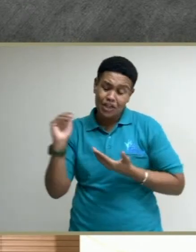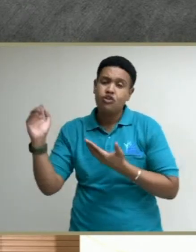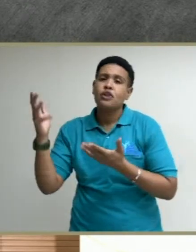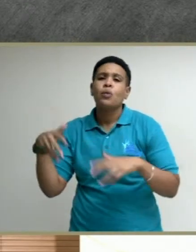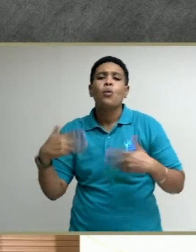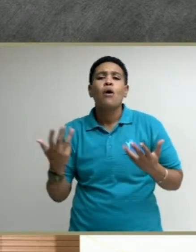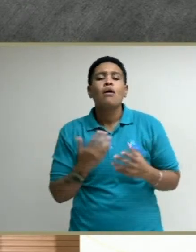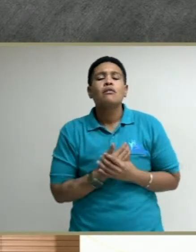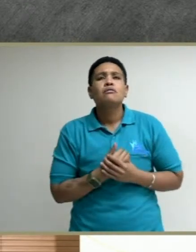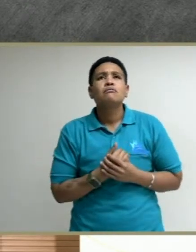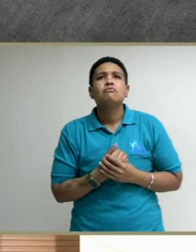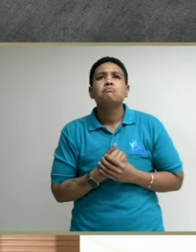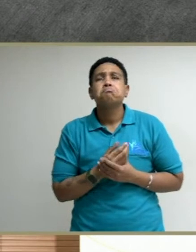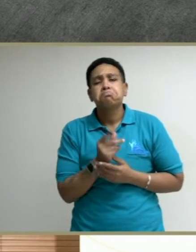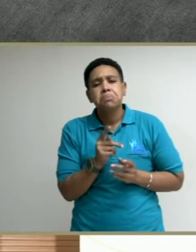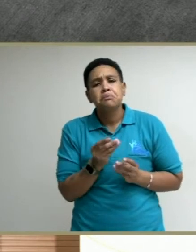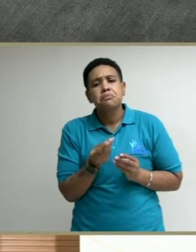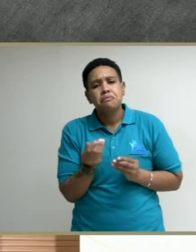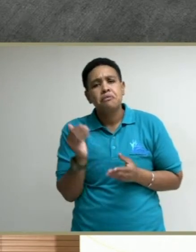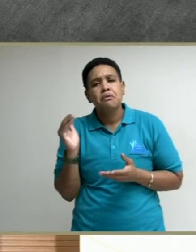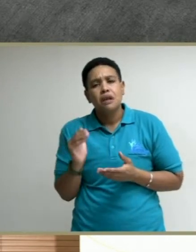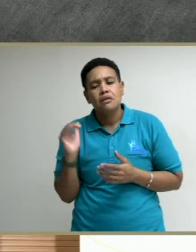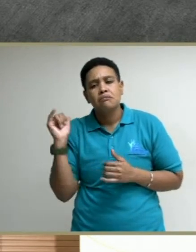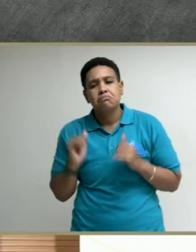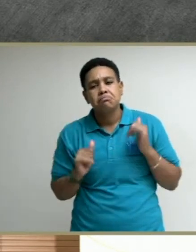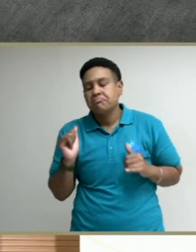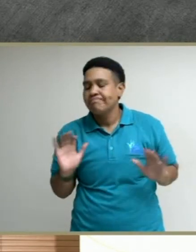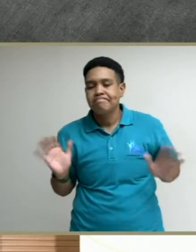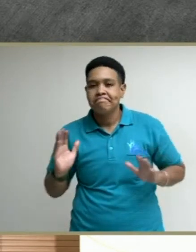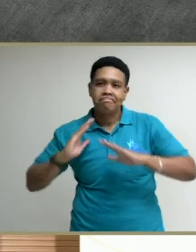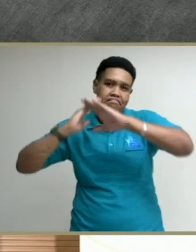the amount of persons that were coming into country.